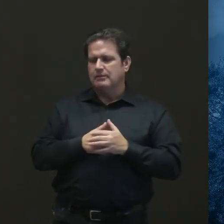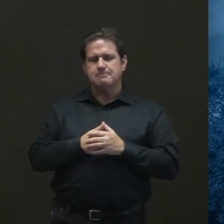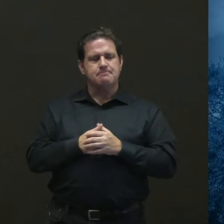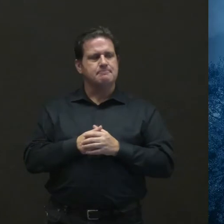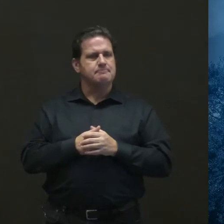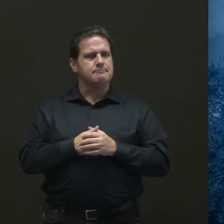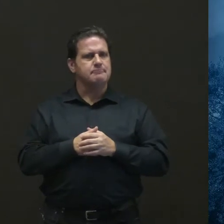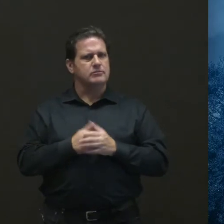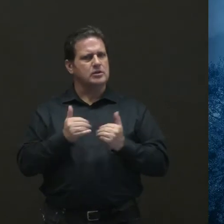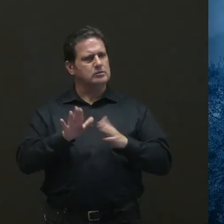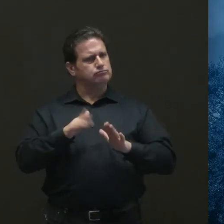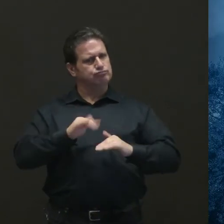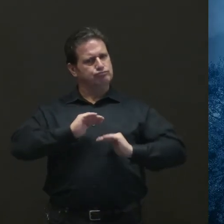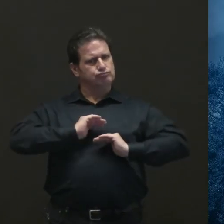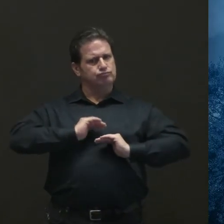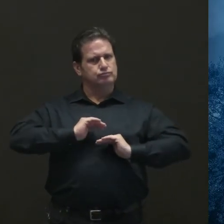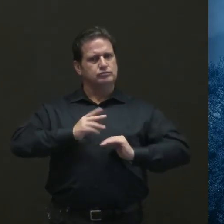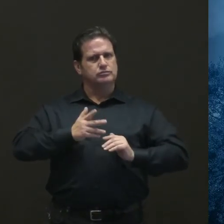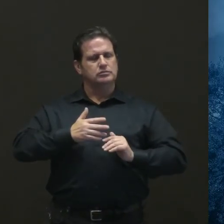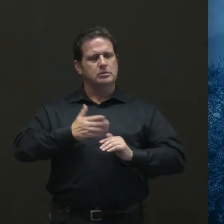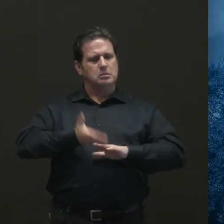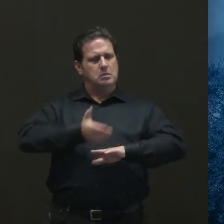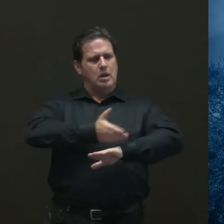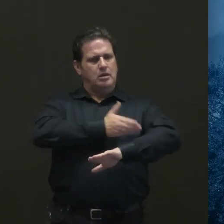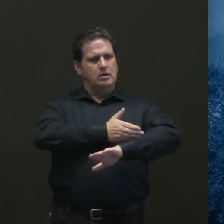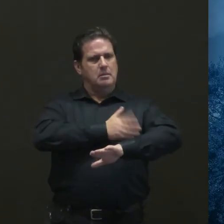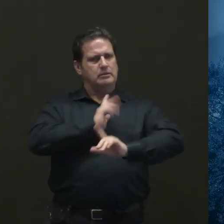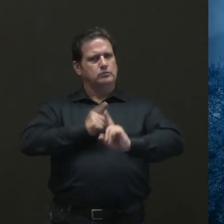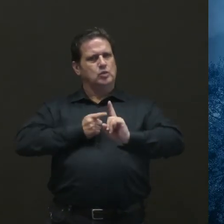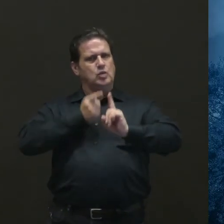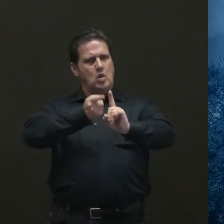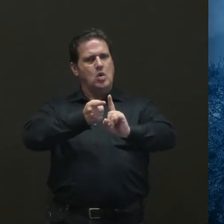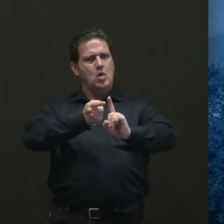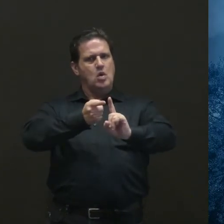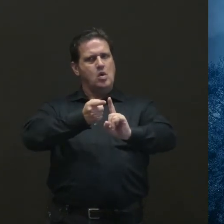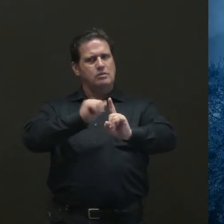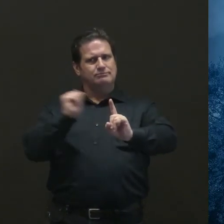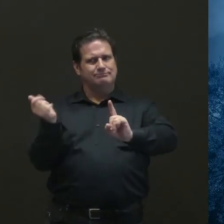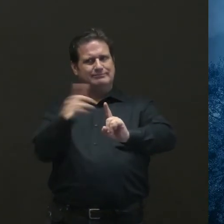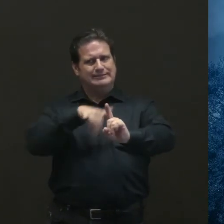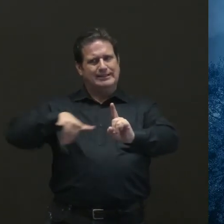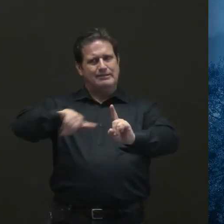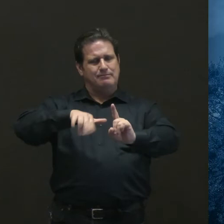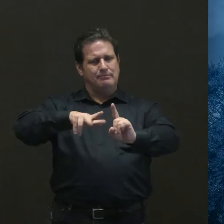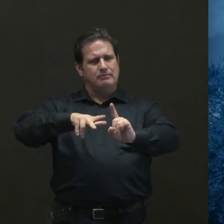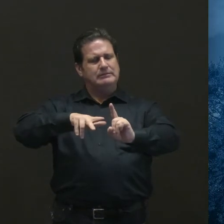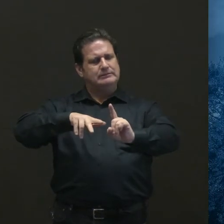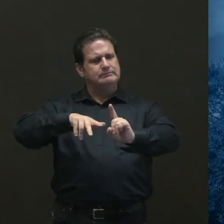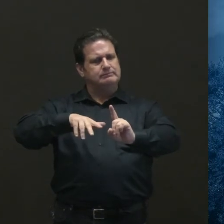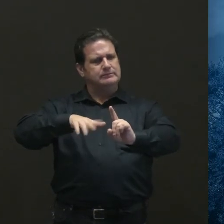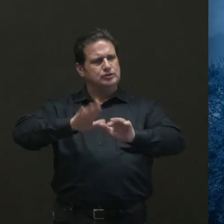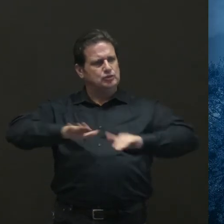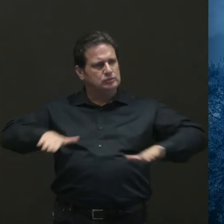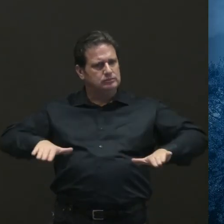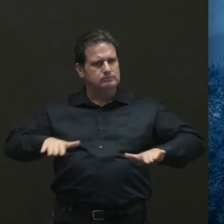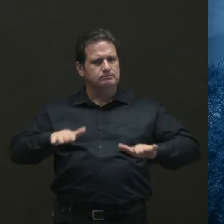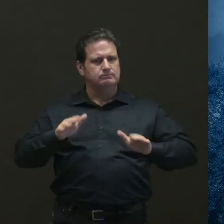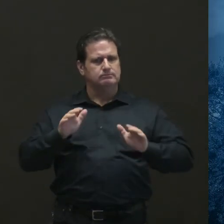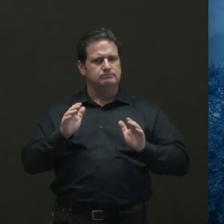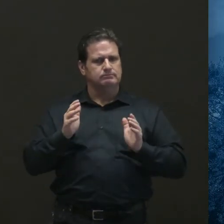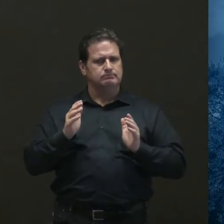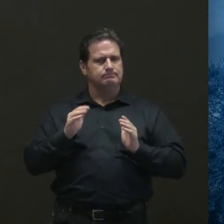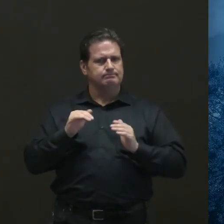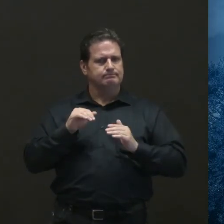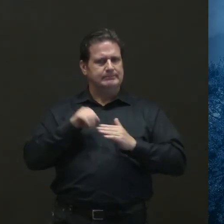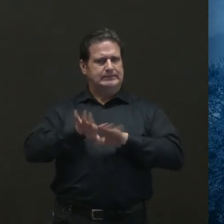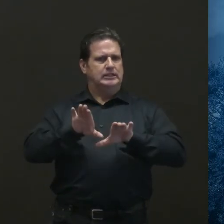I've been generally pleased. I think we've made progress, but my goal, and I think everybody's goals, is to get children